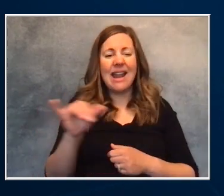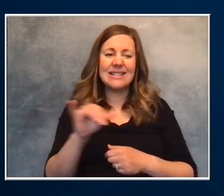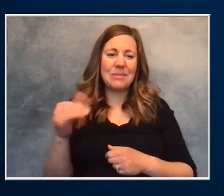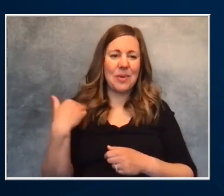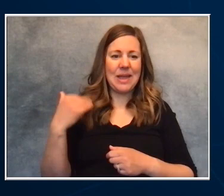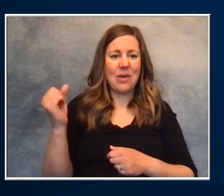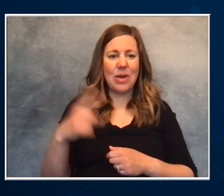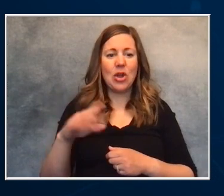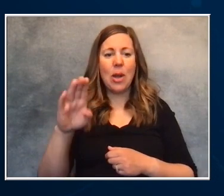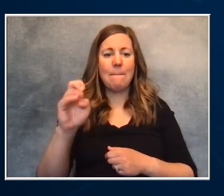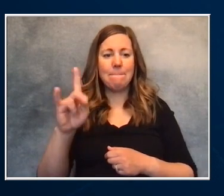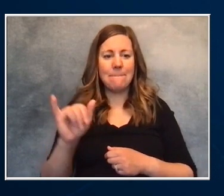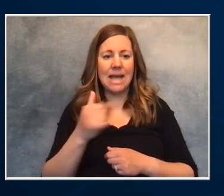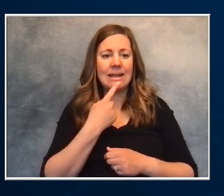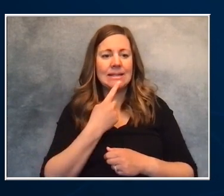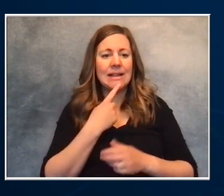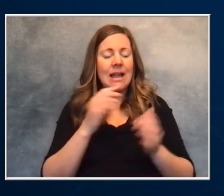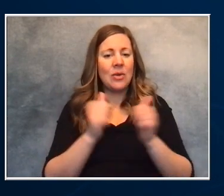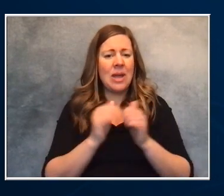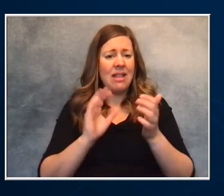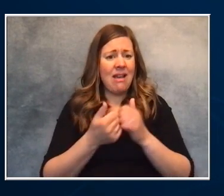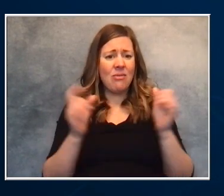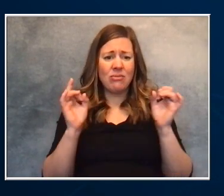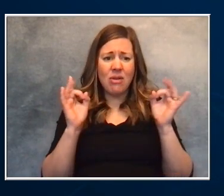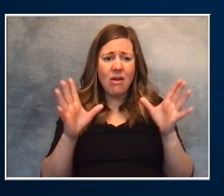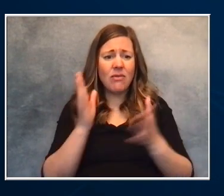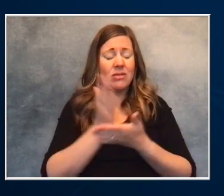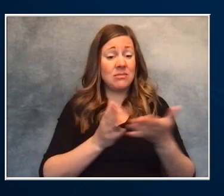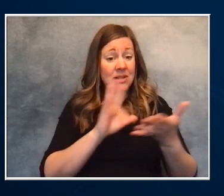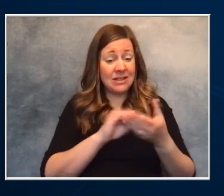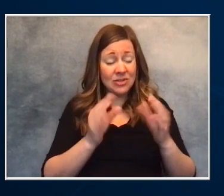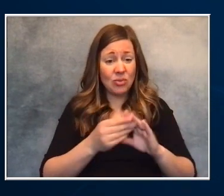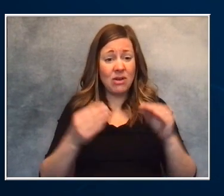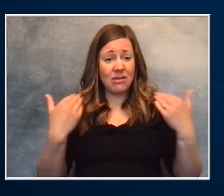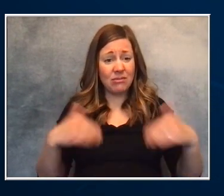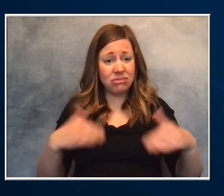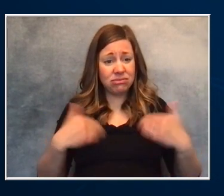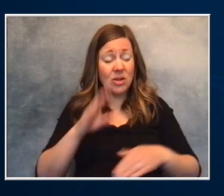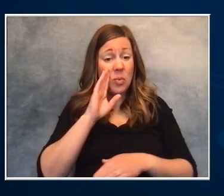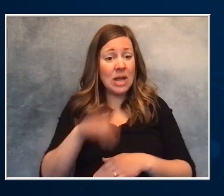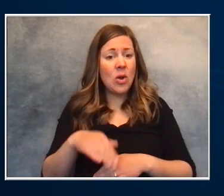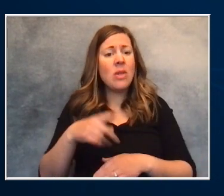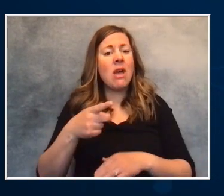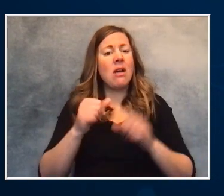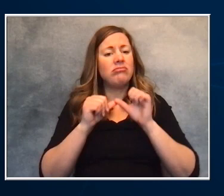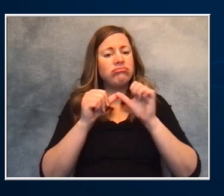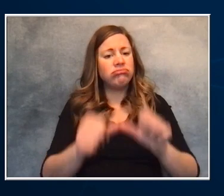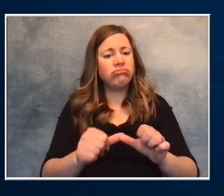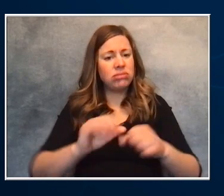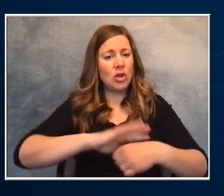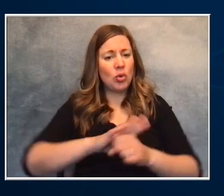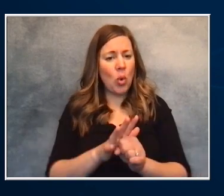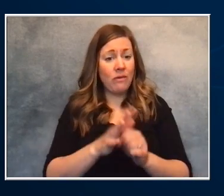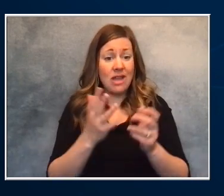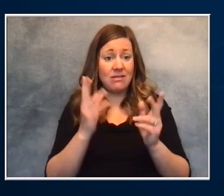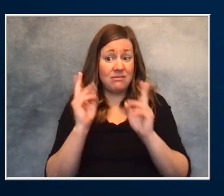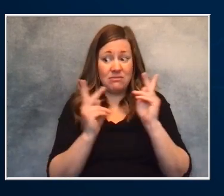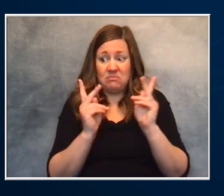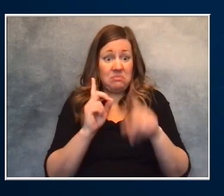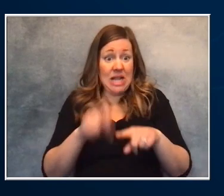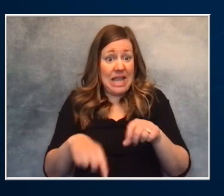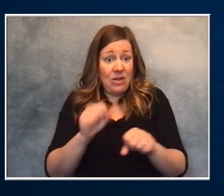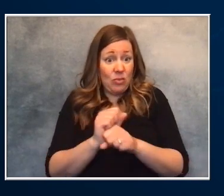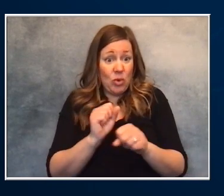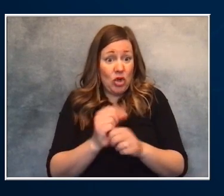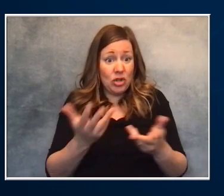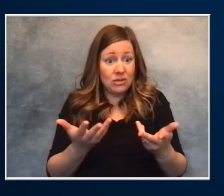says, just with how awful some of these stories are, we know that a lot of these long COVID folks can't work. So,